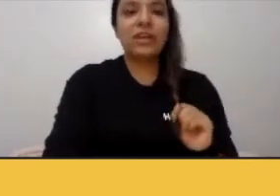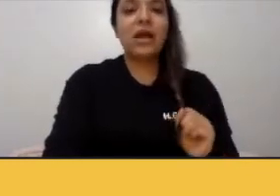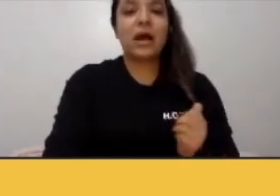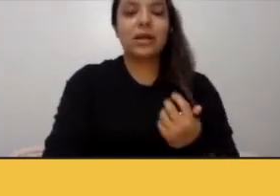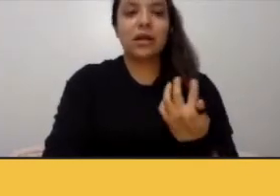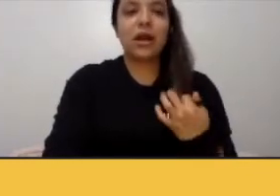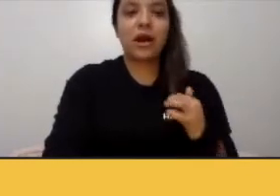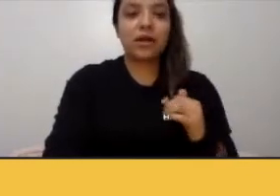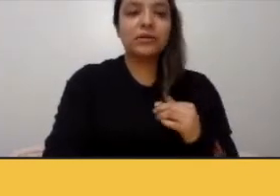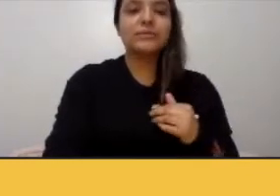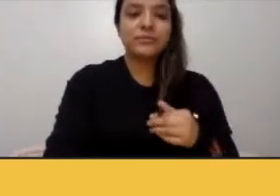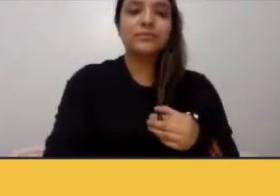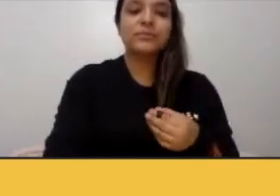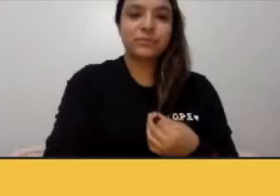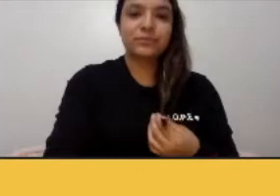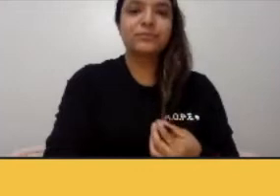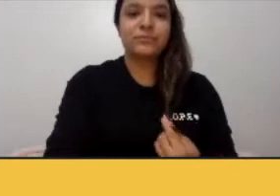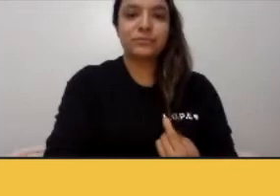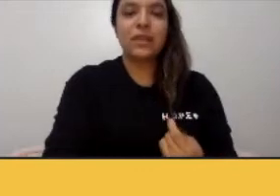U-N-G, ung,